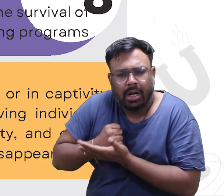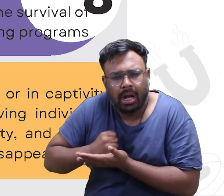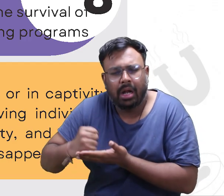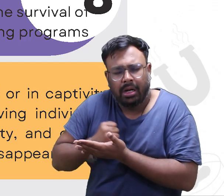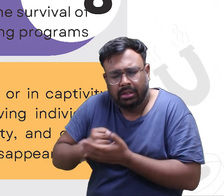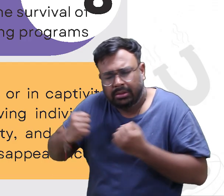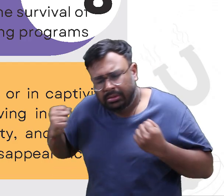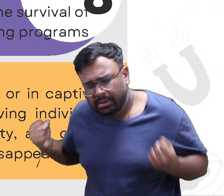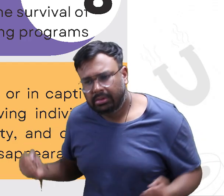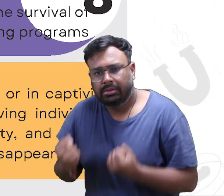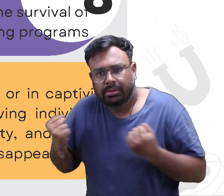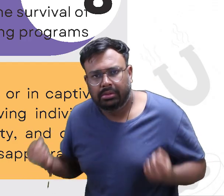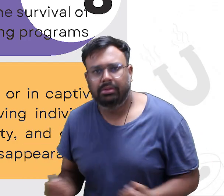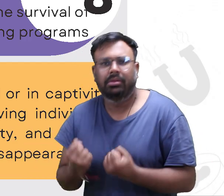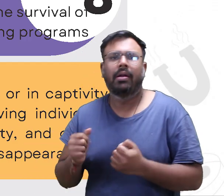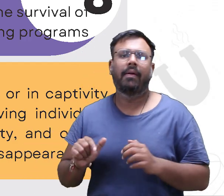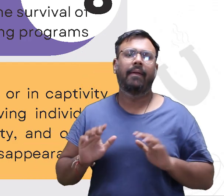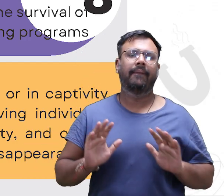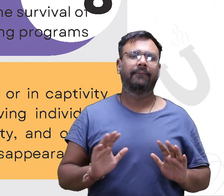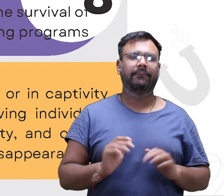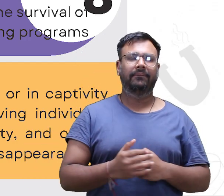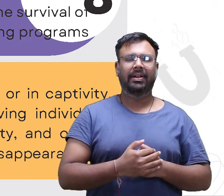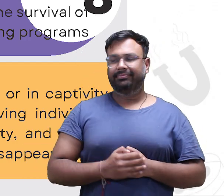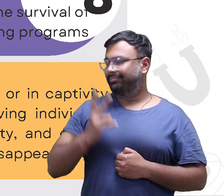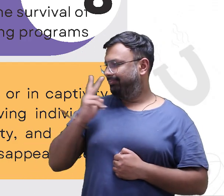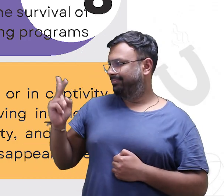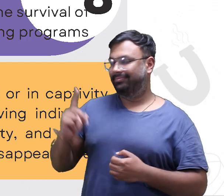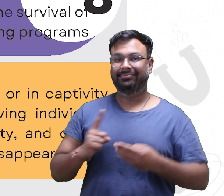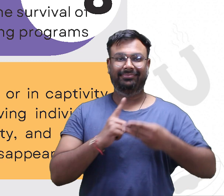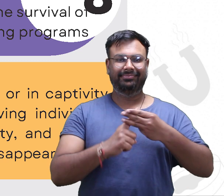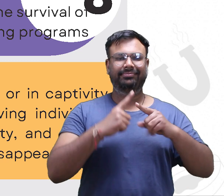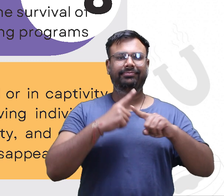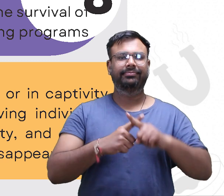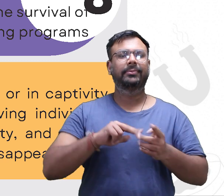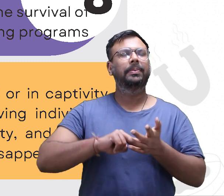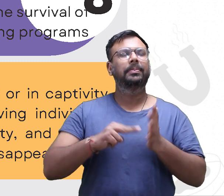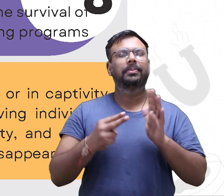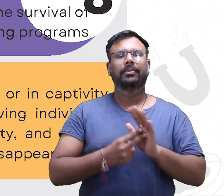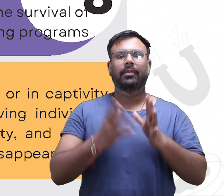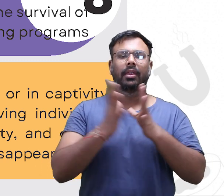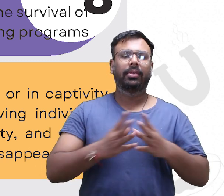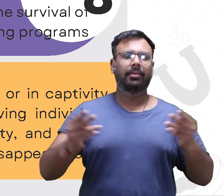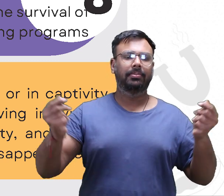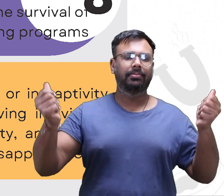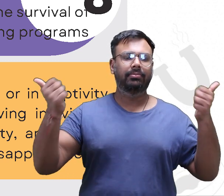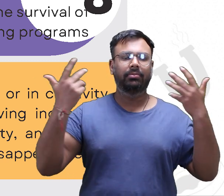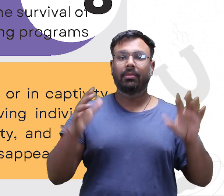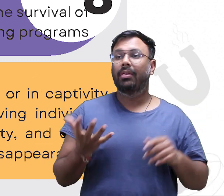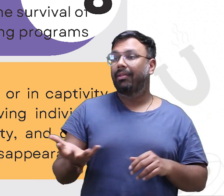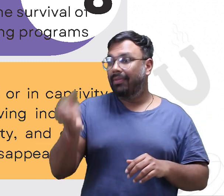on reintroduction efforts and captive breeding programs. Extinct